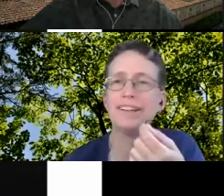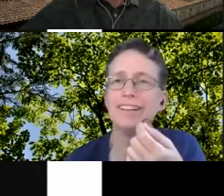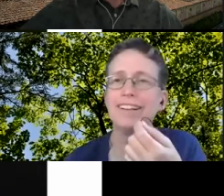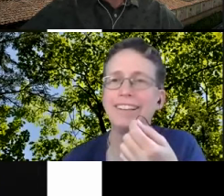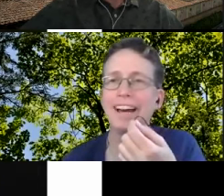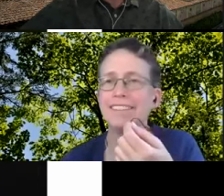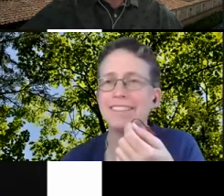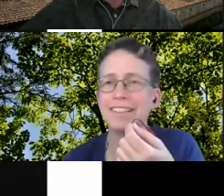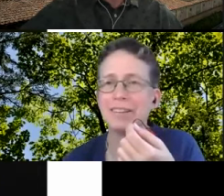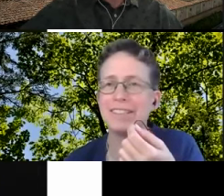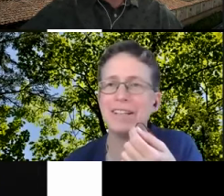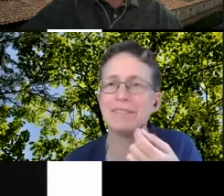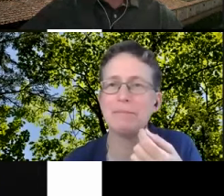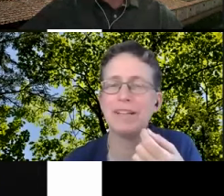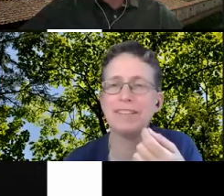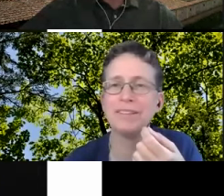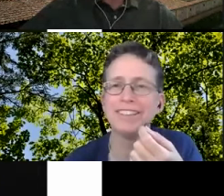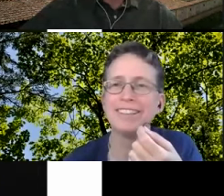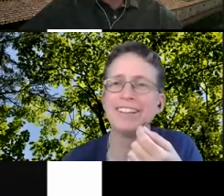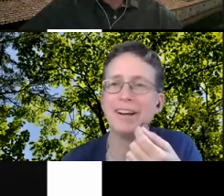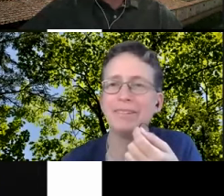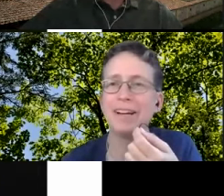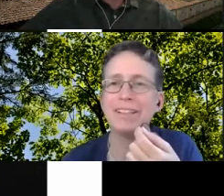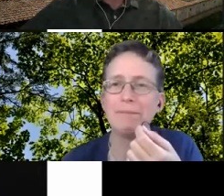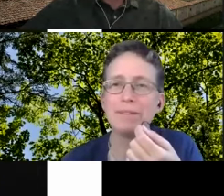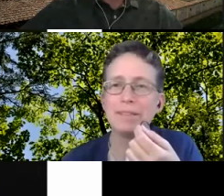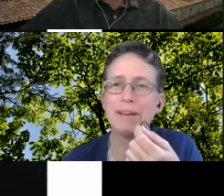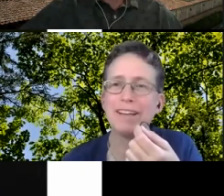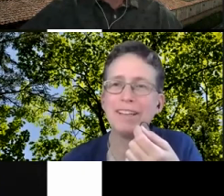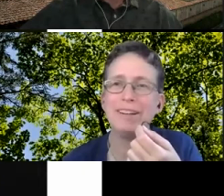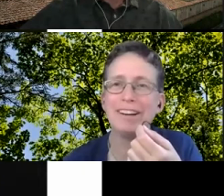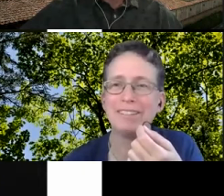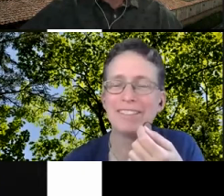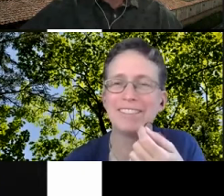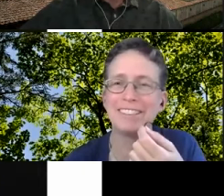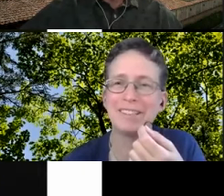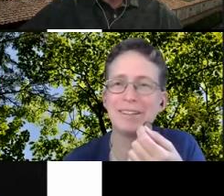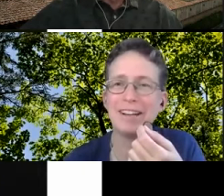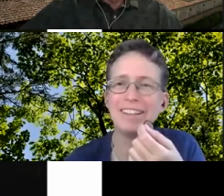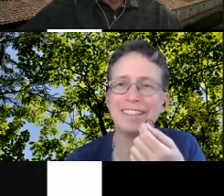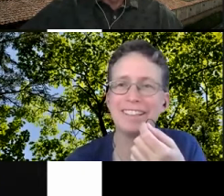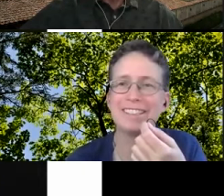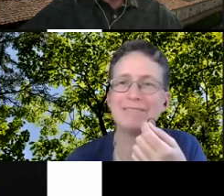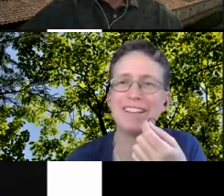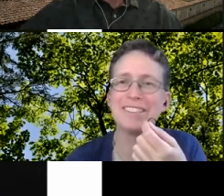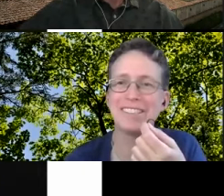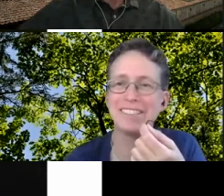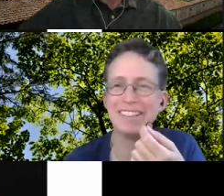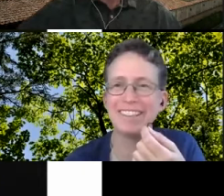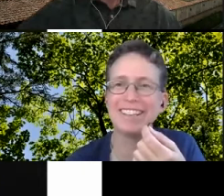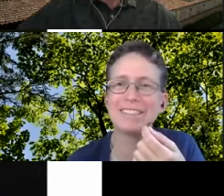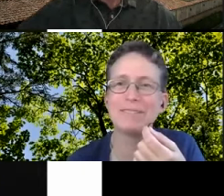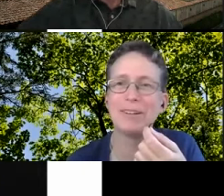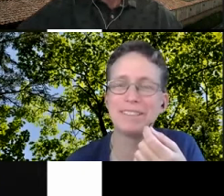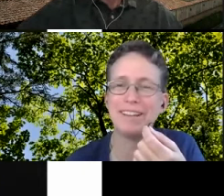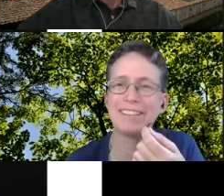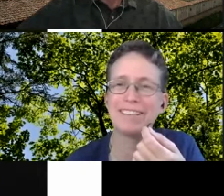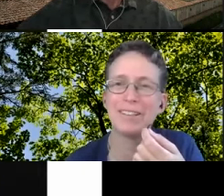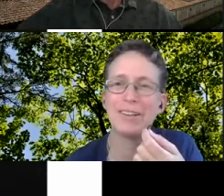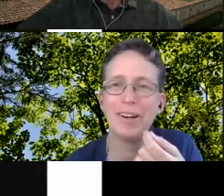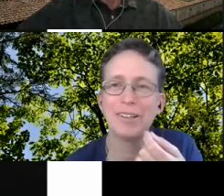idea. Yeah, sounds like a great study for somebody to do. I could lob this one back at you, Aaron. So Aaron did his master's degree looking at some